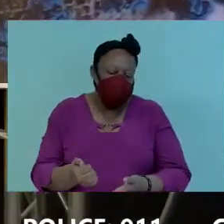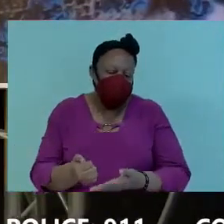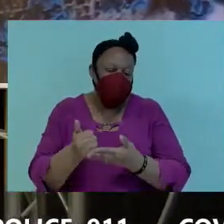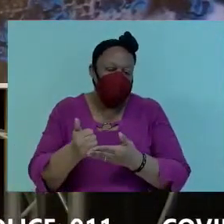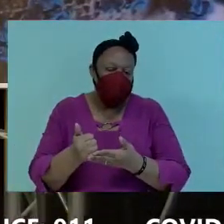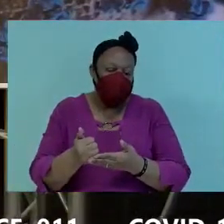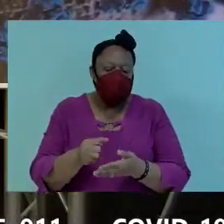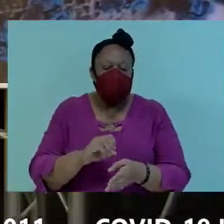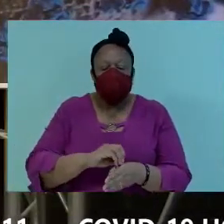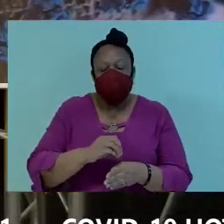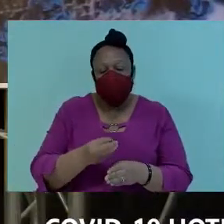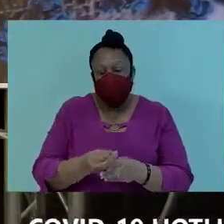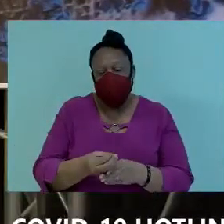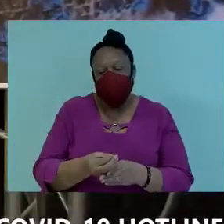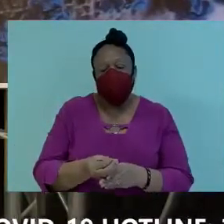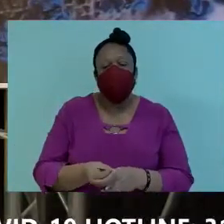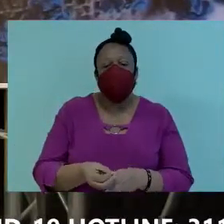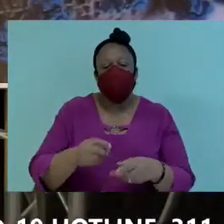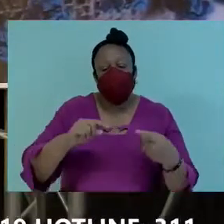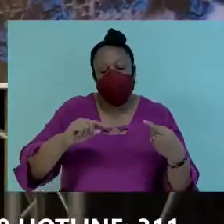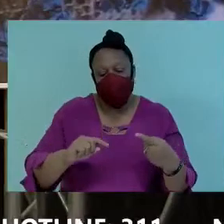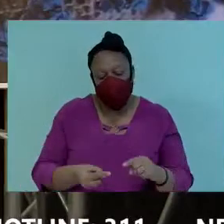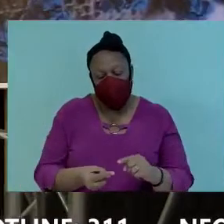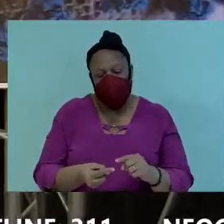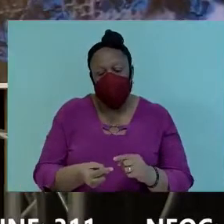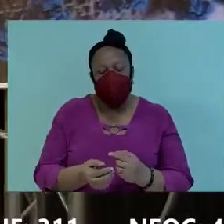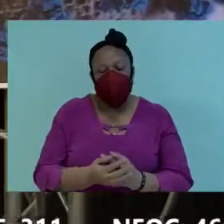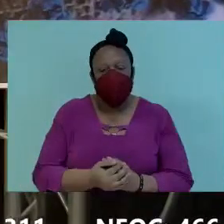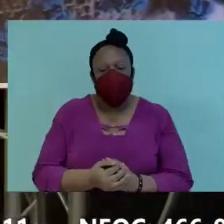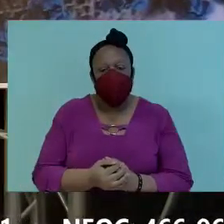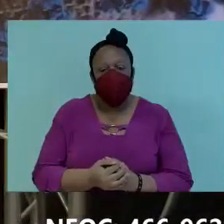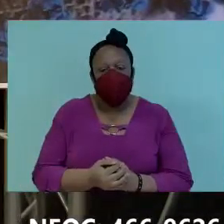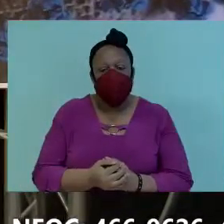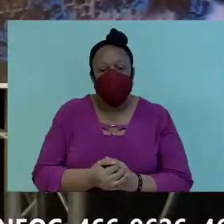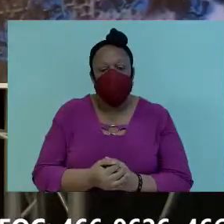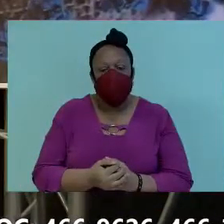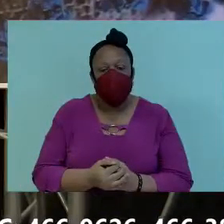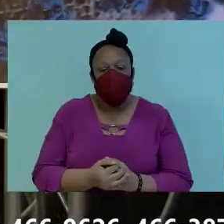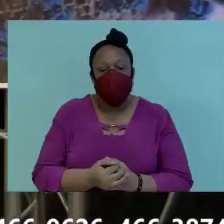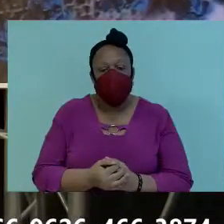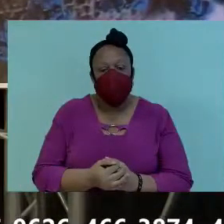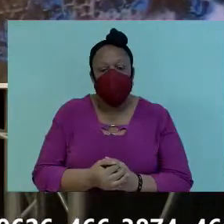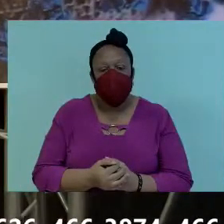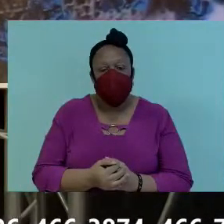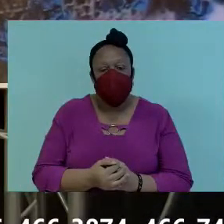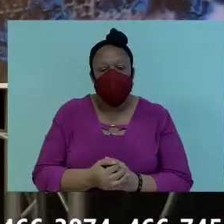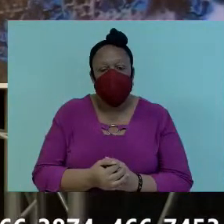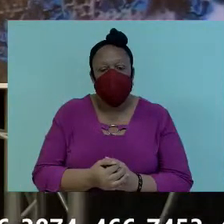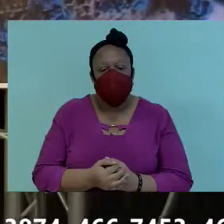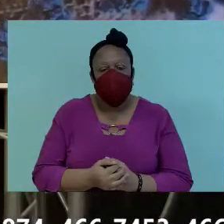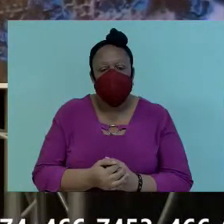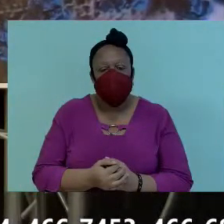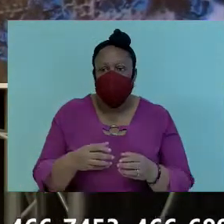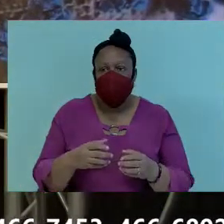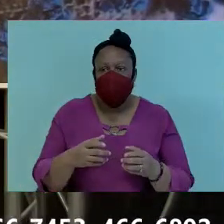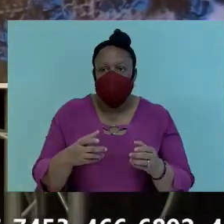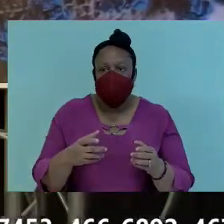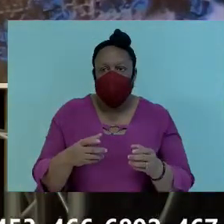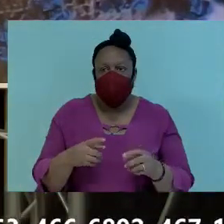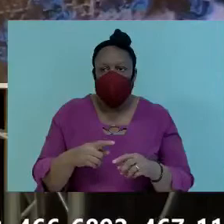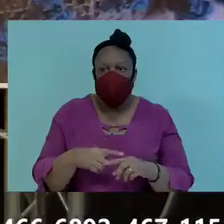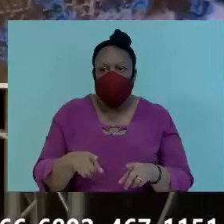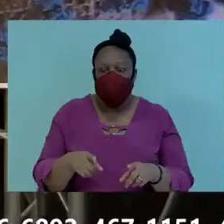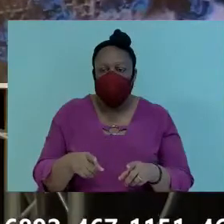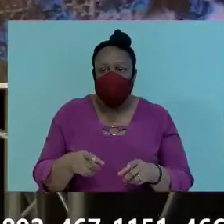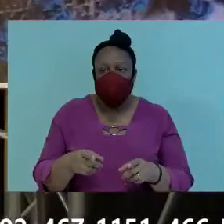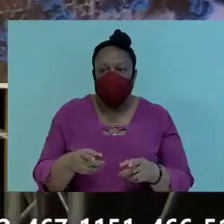the COVID-19 pandemic or have heightened or exacerbated it. But here in St. Kitts